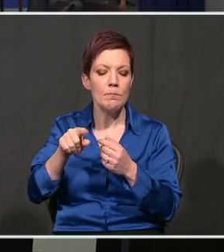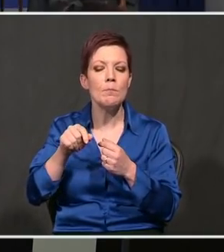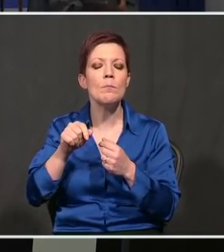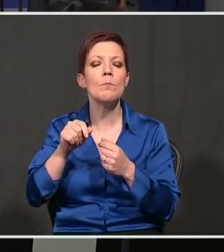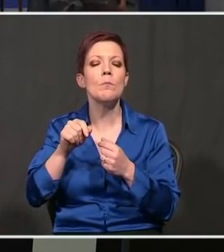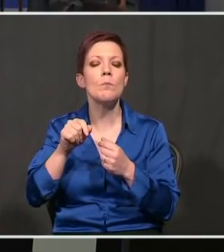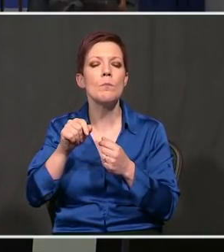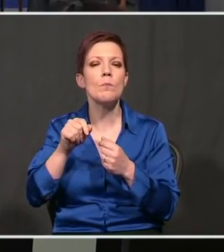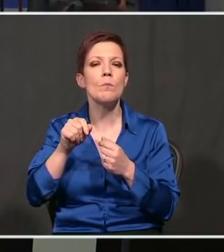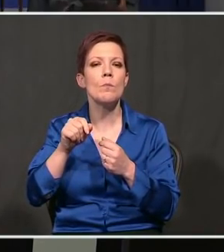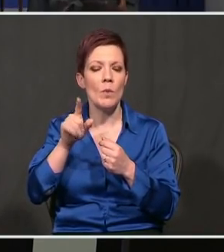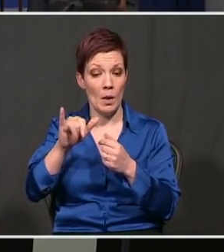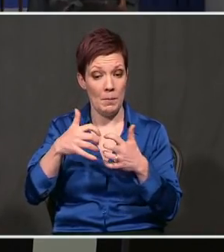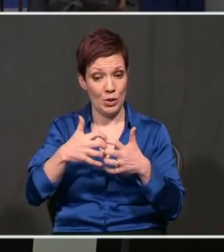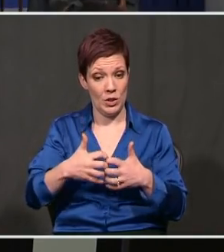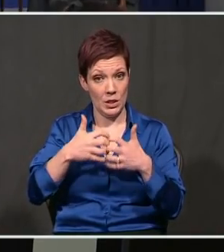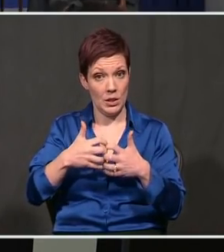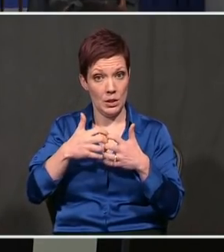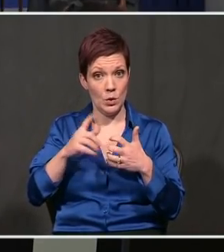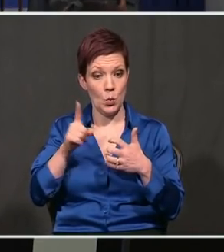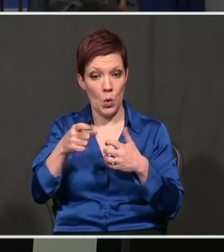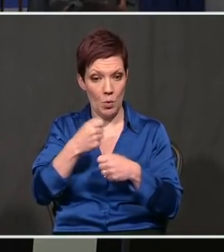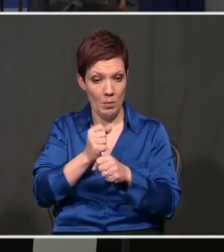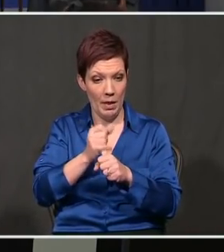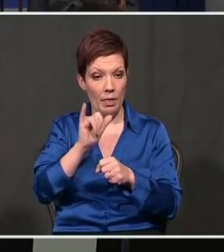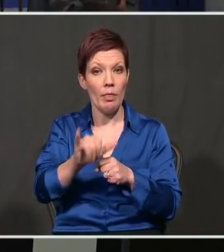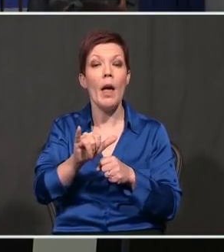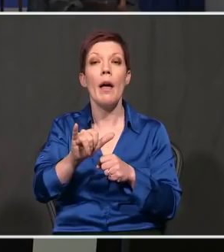PCR, making the full service test in the